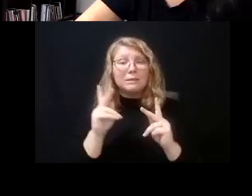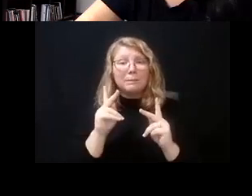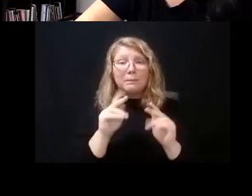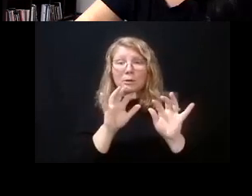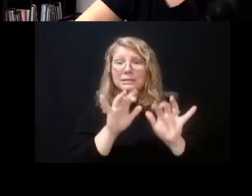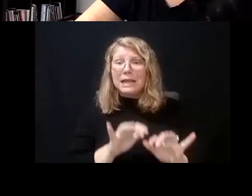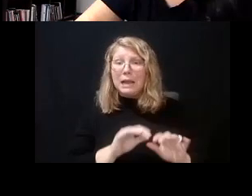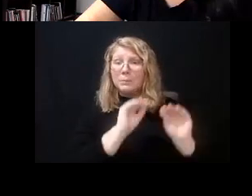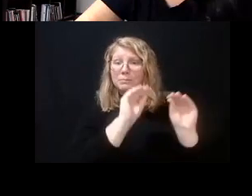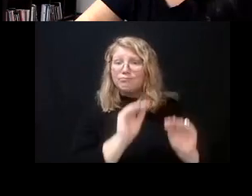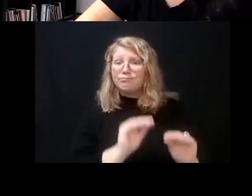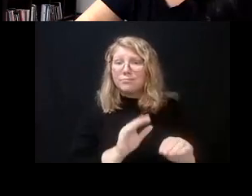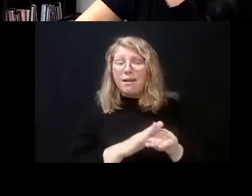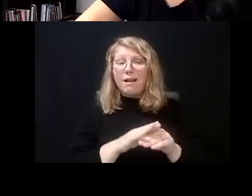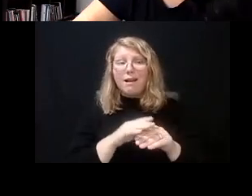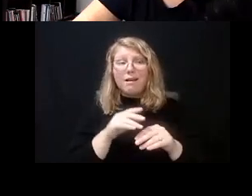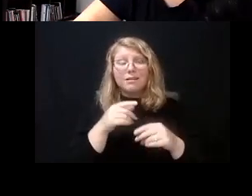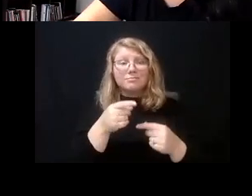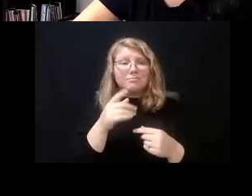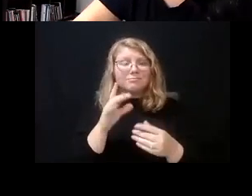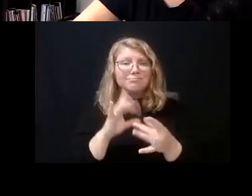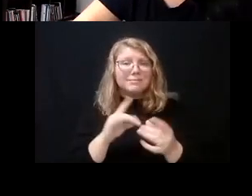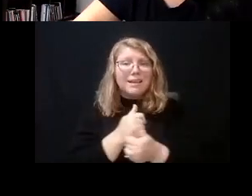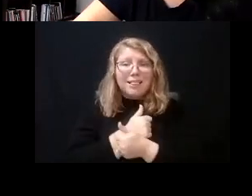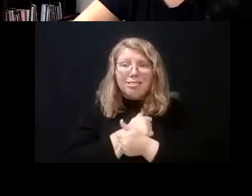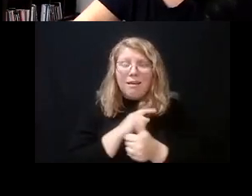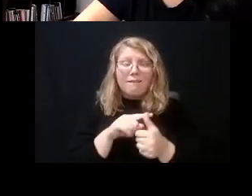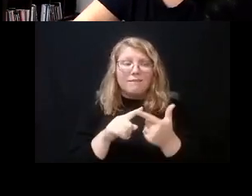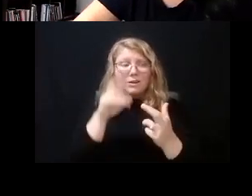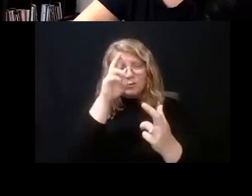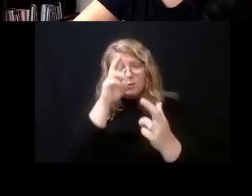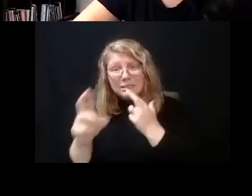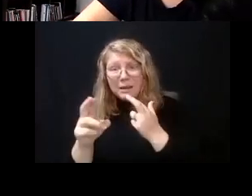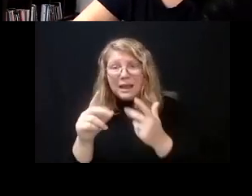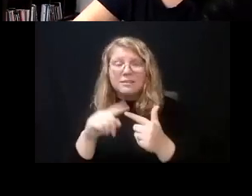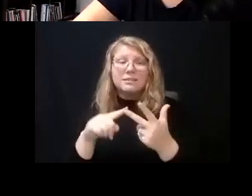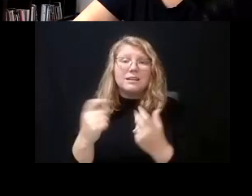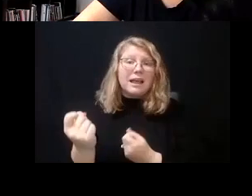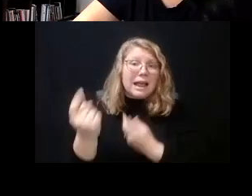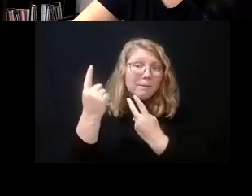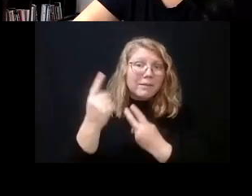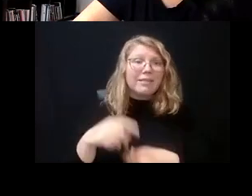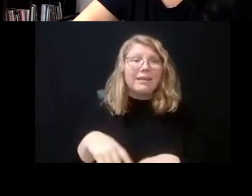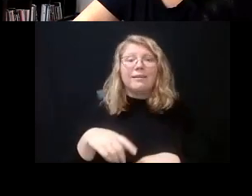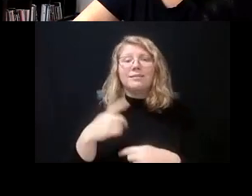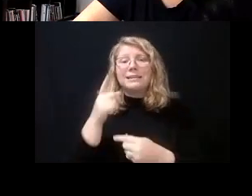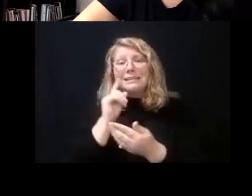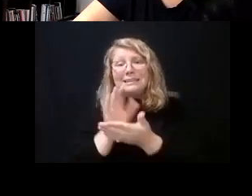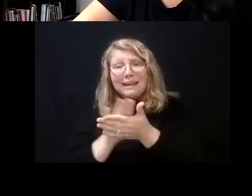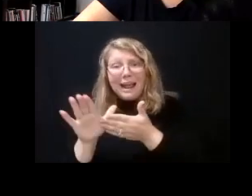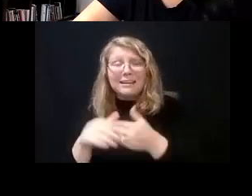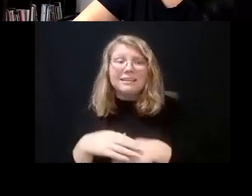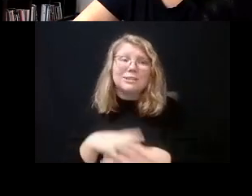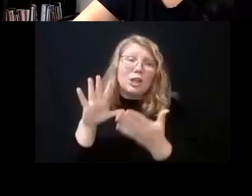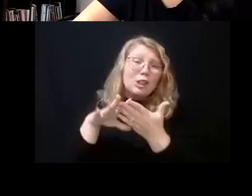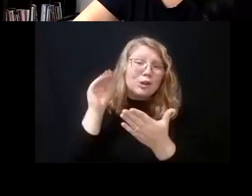seeing love, respect, empathy, kindness, learning, justice, care for community, a